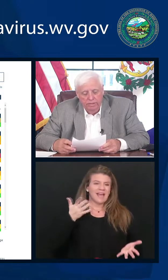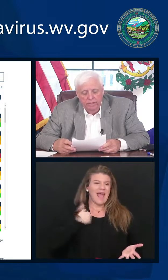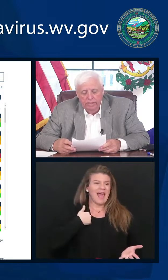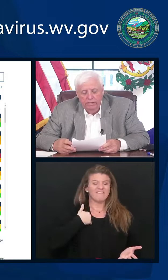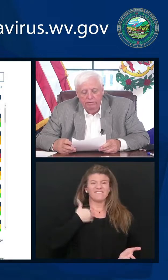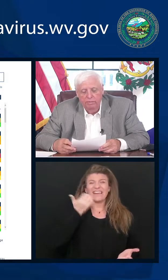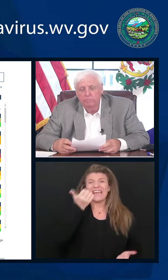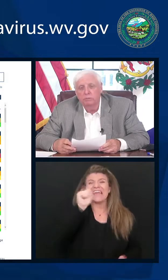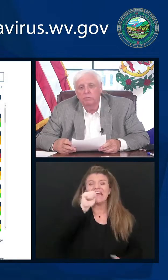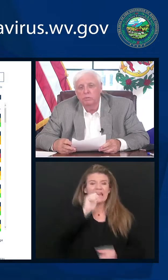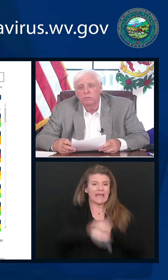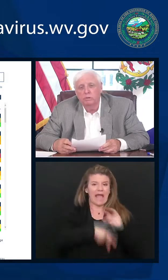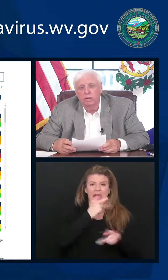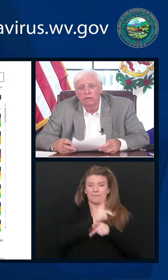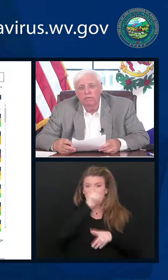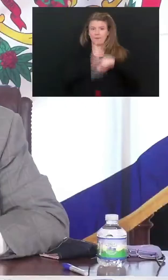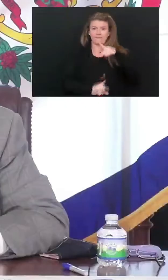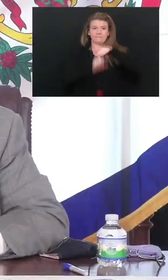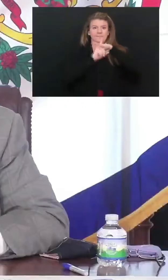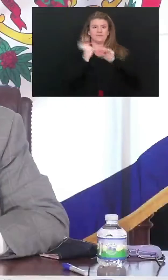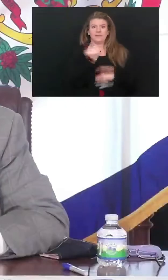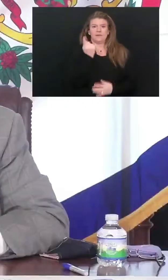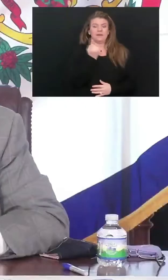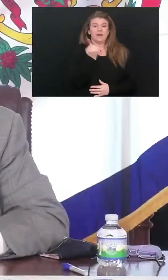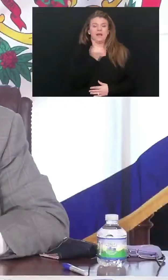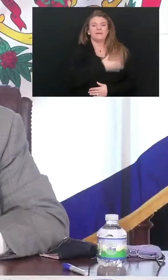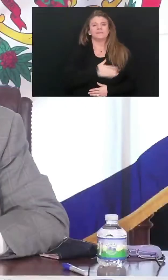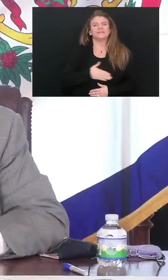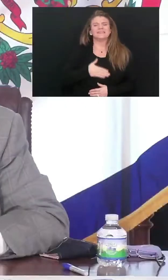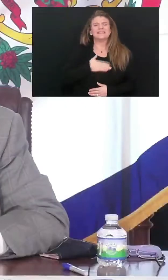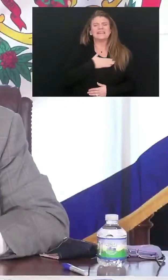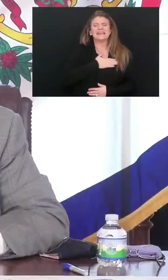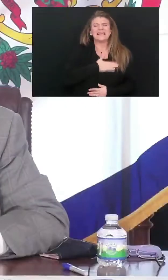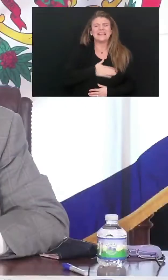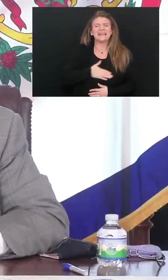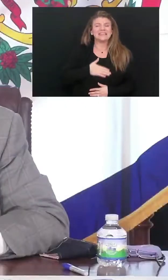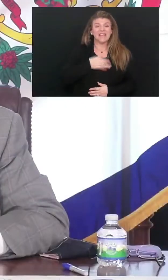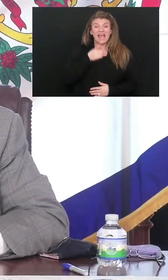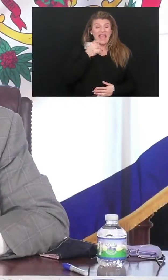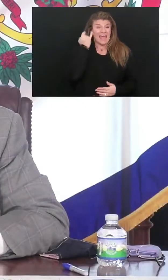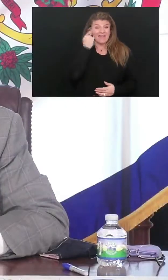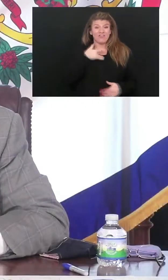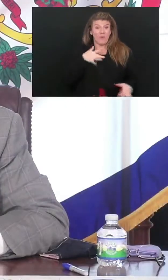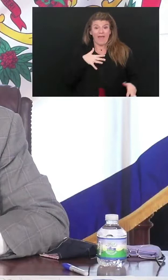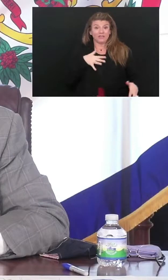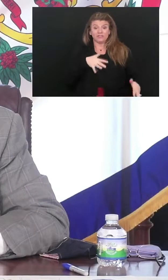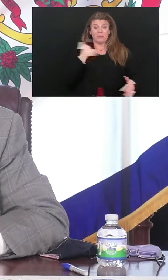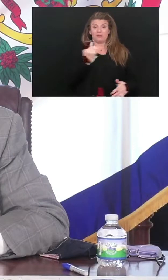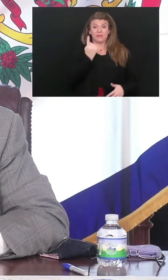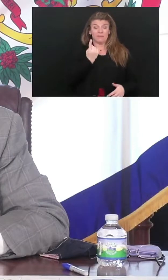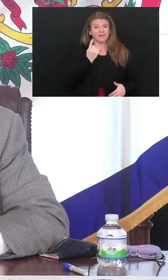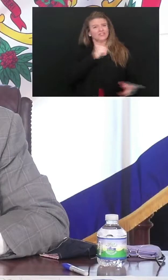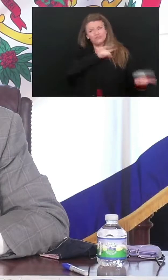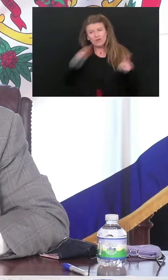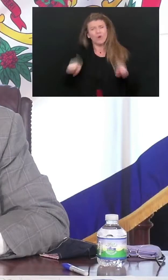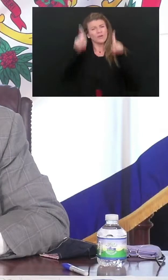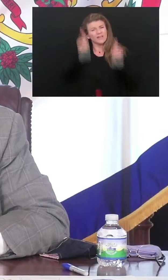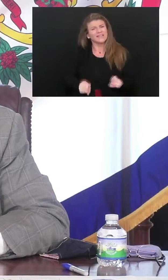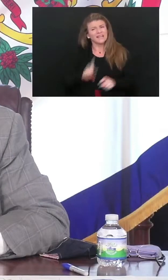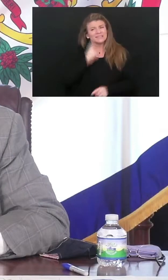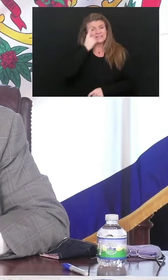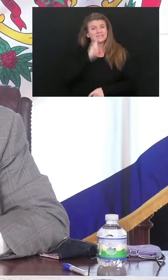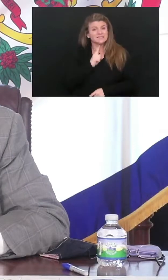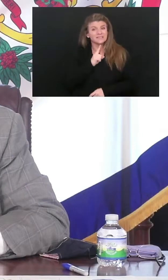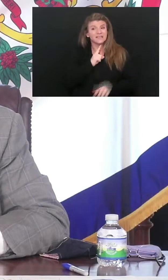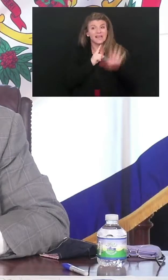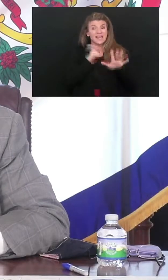have any kind of symptoms whatsoever, please, or you're just anxious about what's going on, please go get a test. If